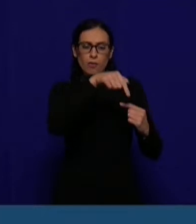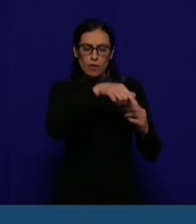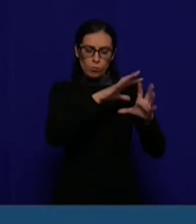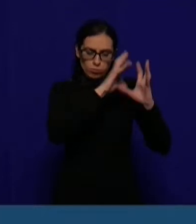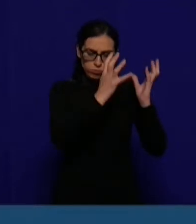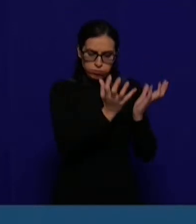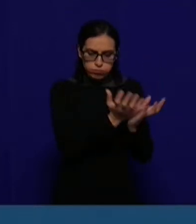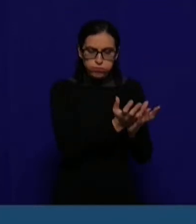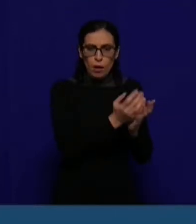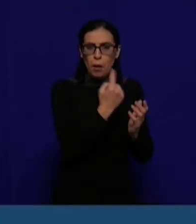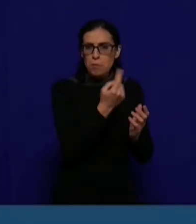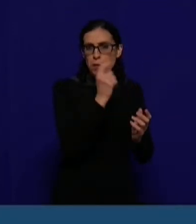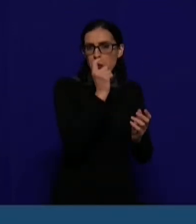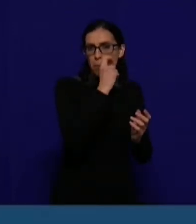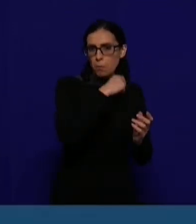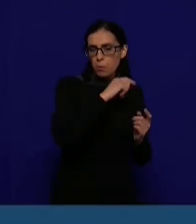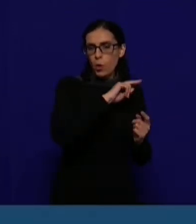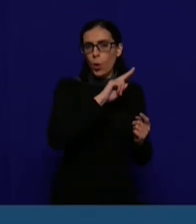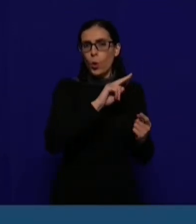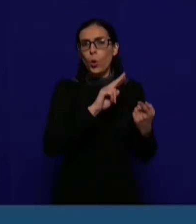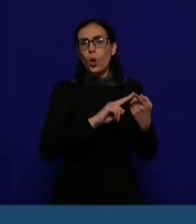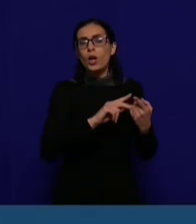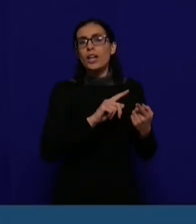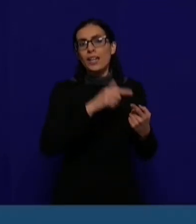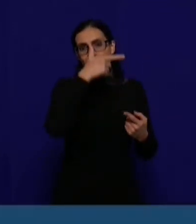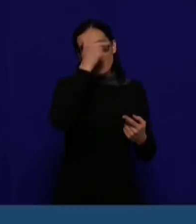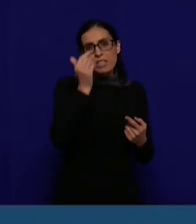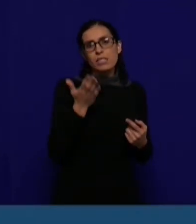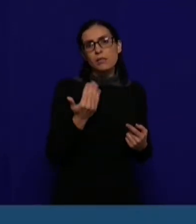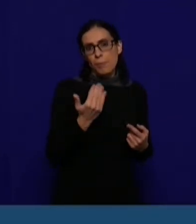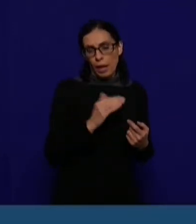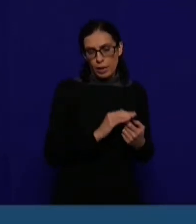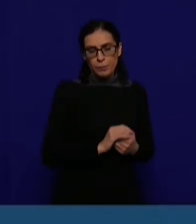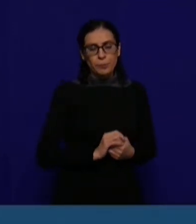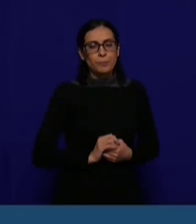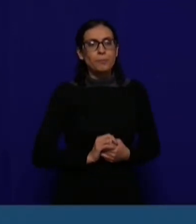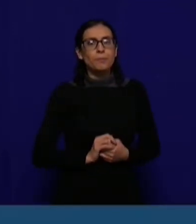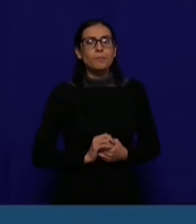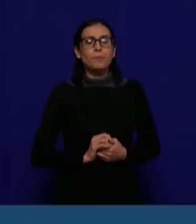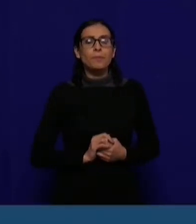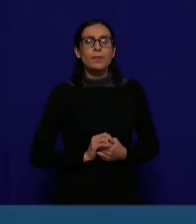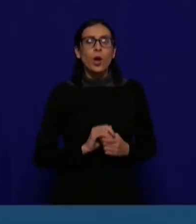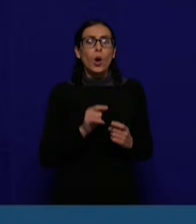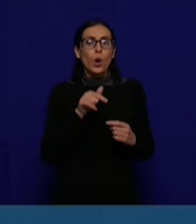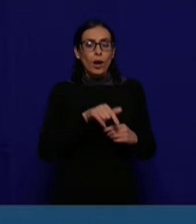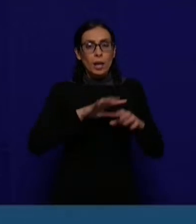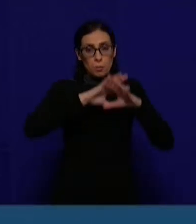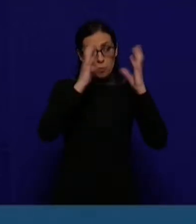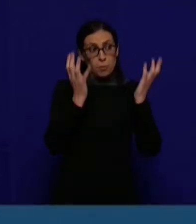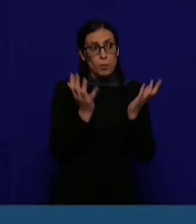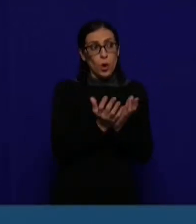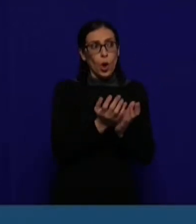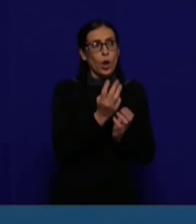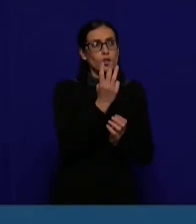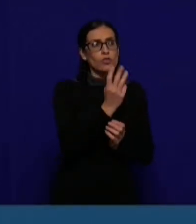huma bil-PCR test kif ukoll bil-rapid test li jkollhom is-sintomi. U allura t-total ta' każijiet huwa ta'